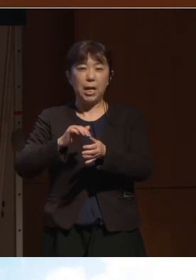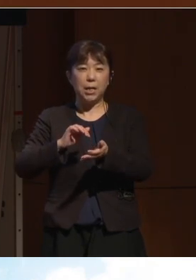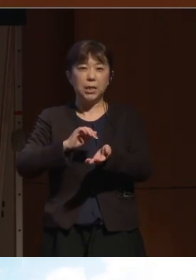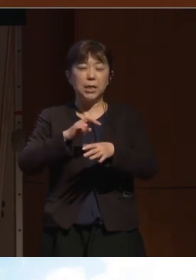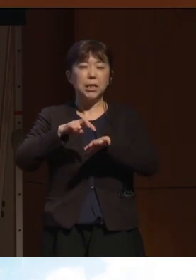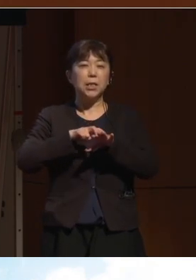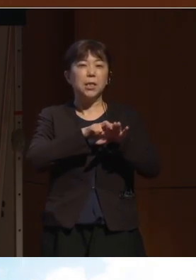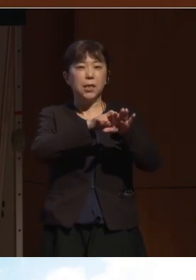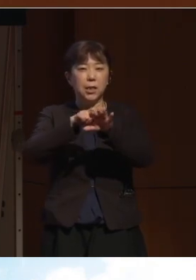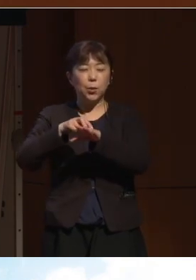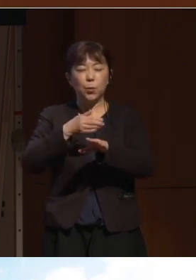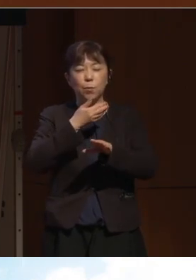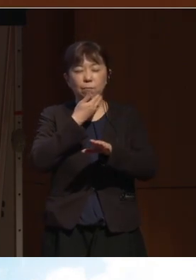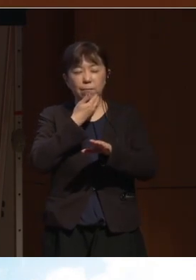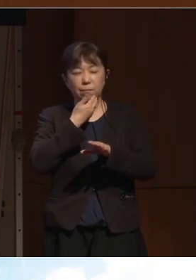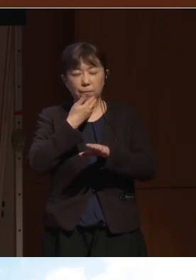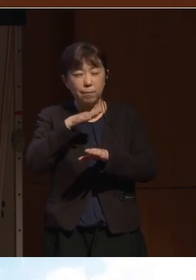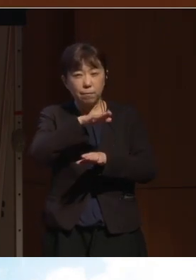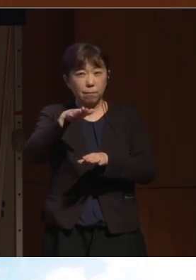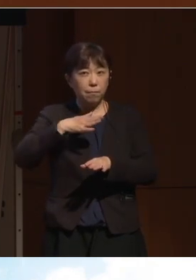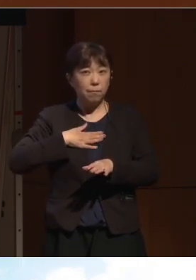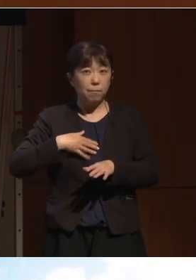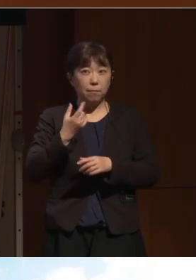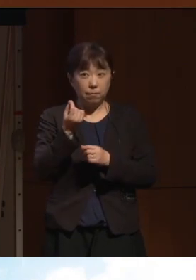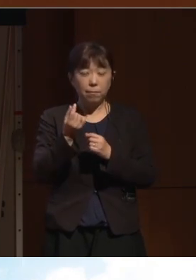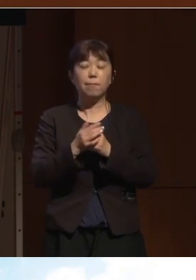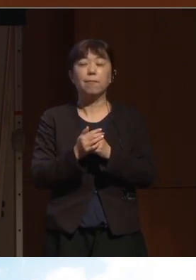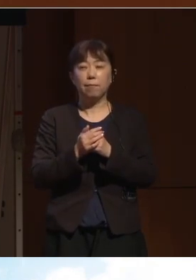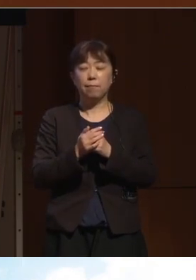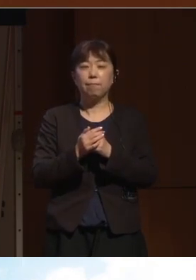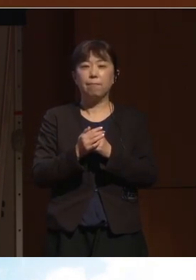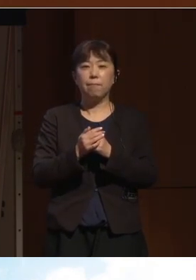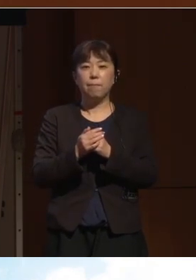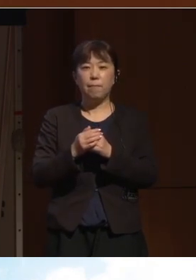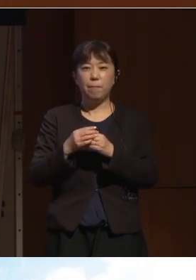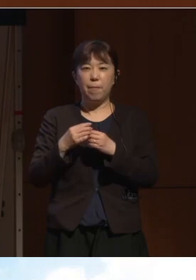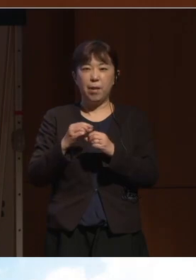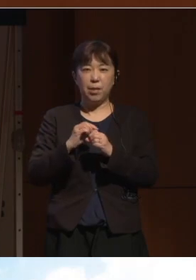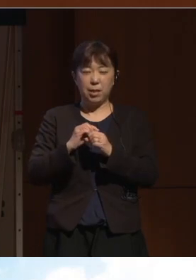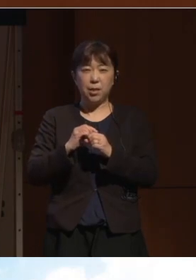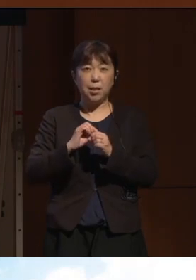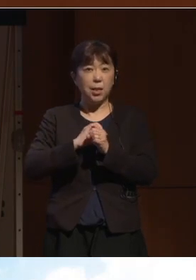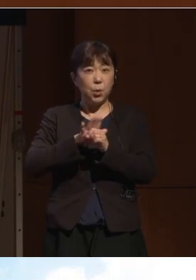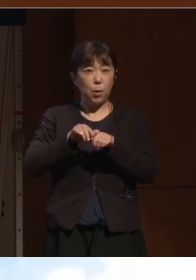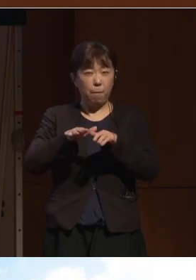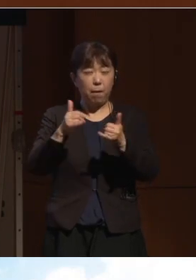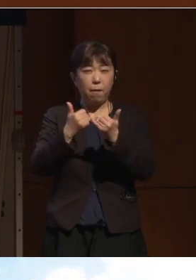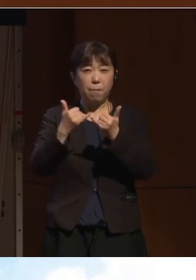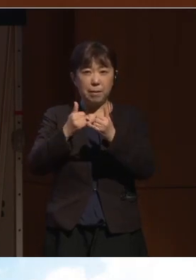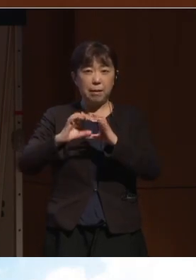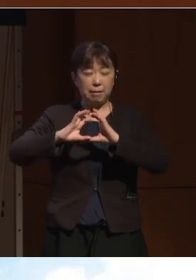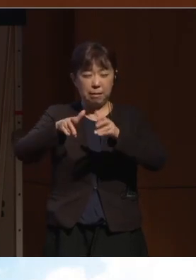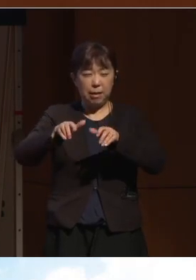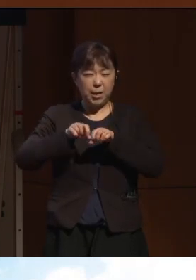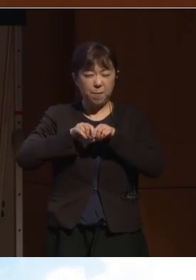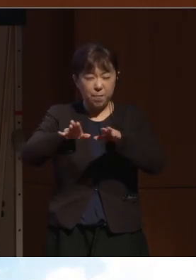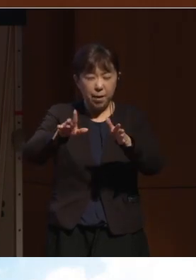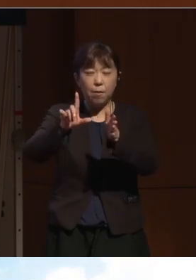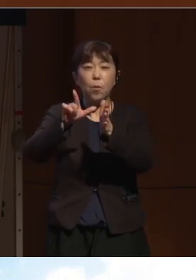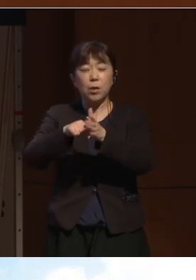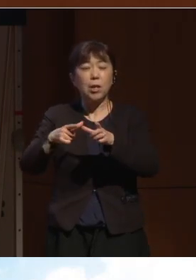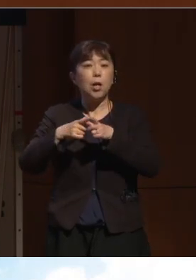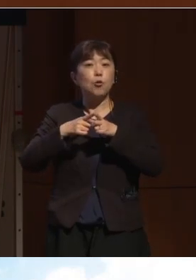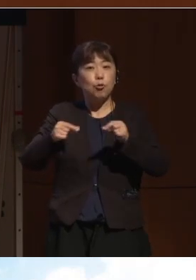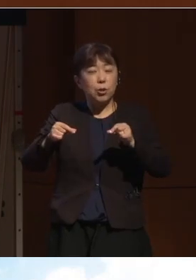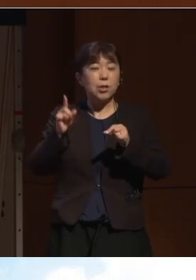at national level in a pandemic. So as you can see on the slide, there were a huge number of people, 2 million people in the UK who took part in at